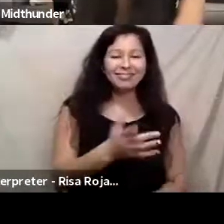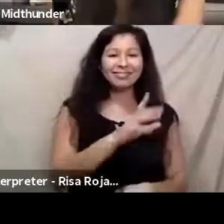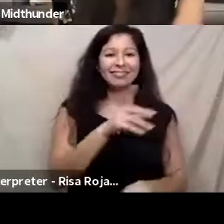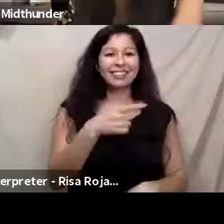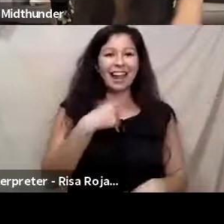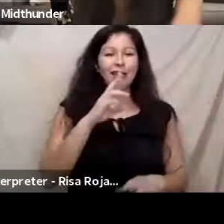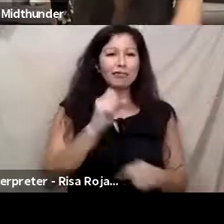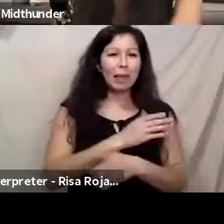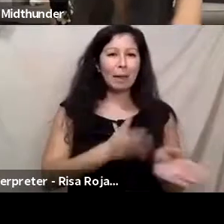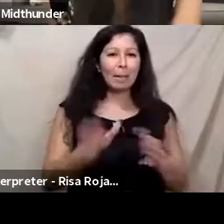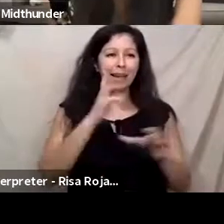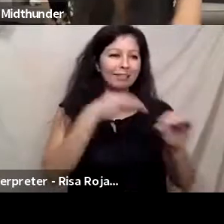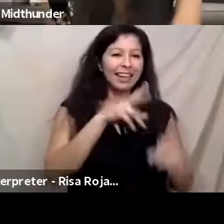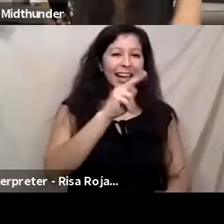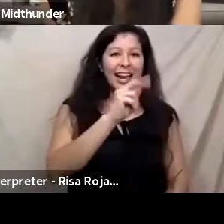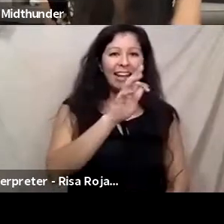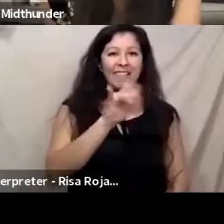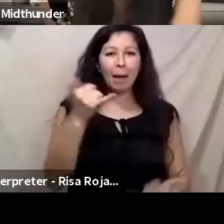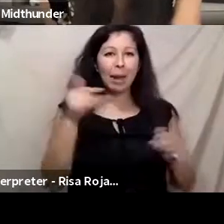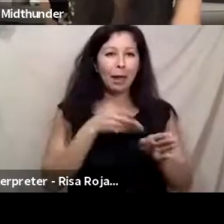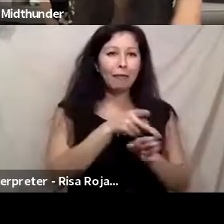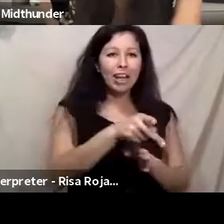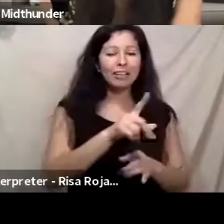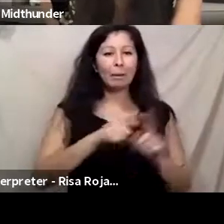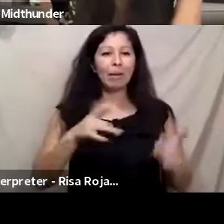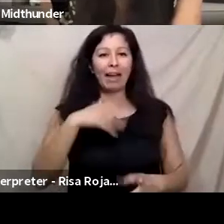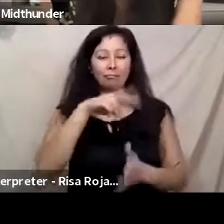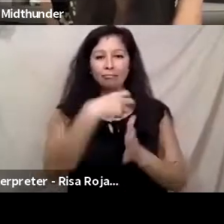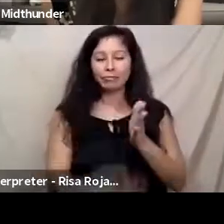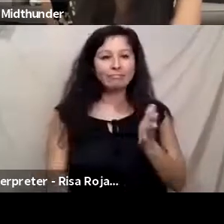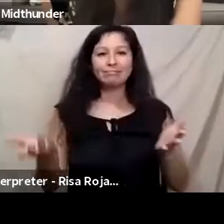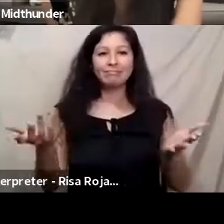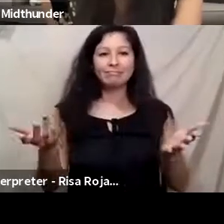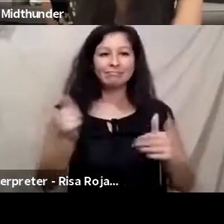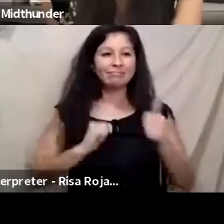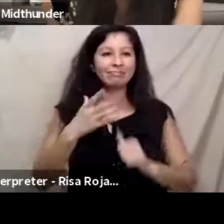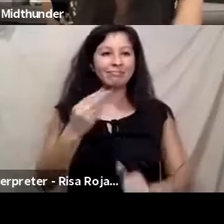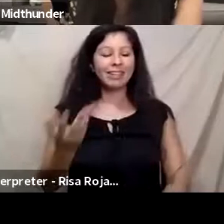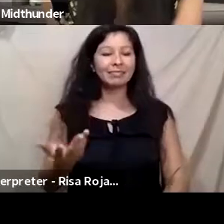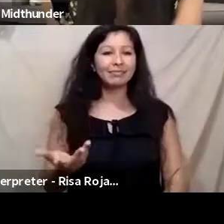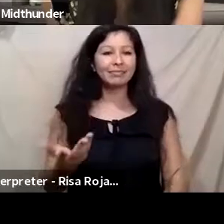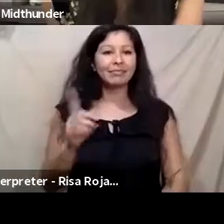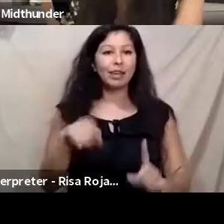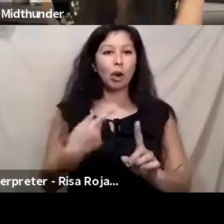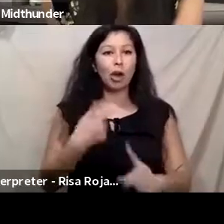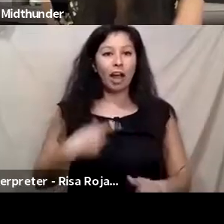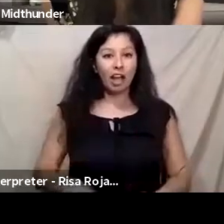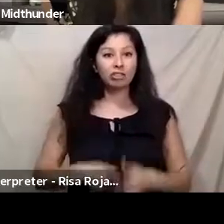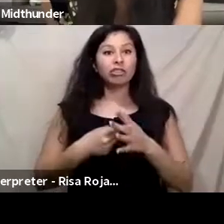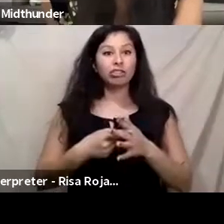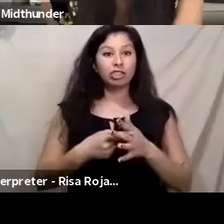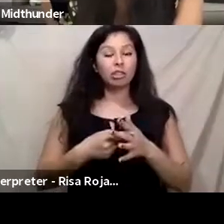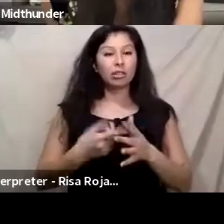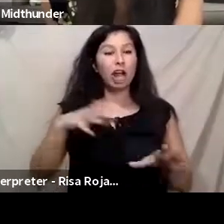realistic plan to make the NFL, was, you know, how I went into it. But I fell into this. And when I started in, I was